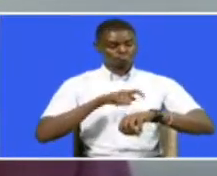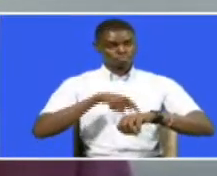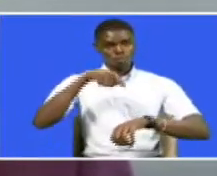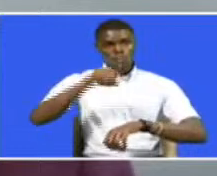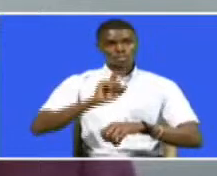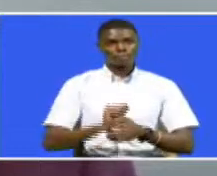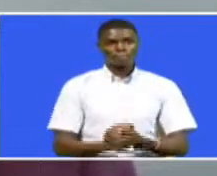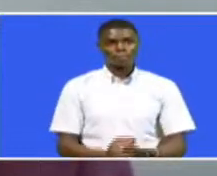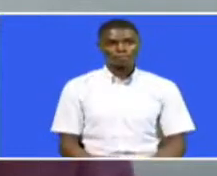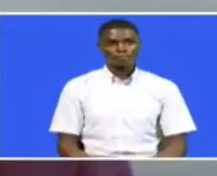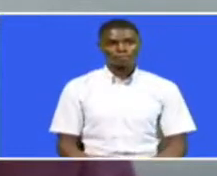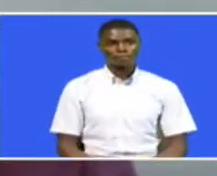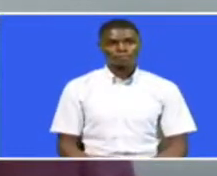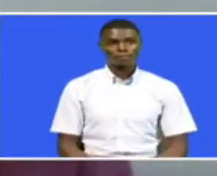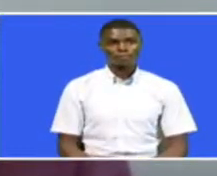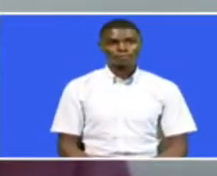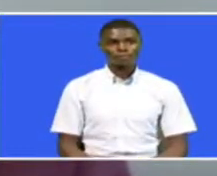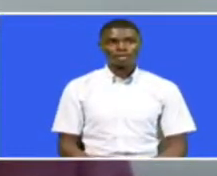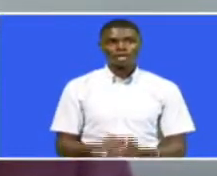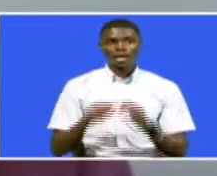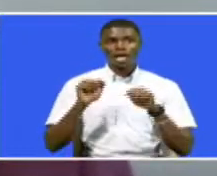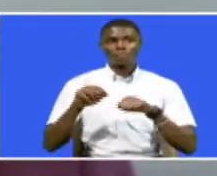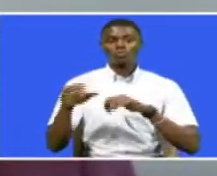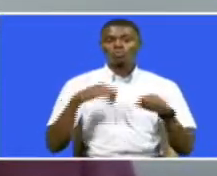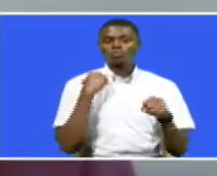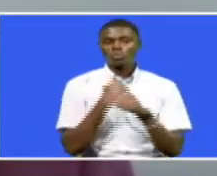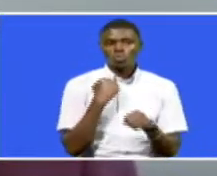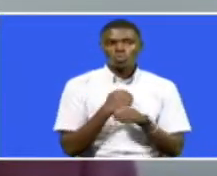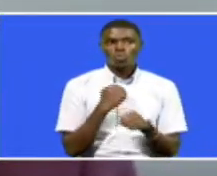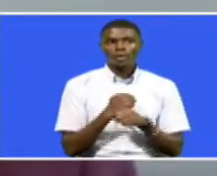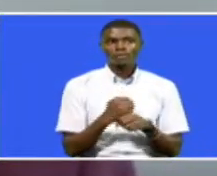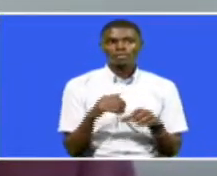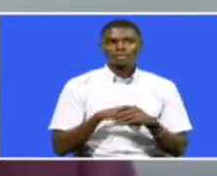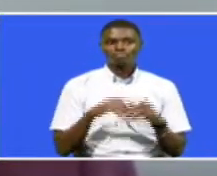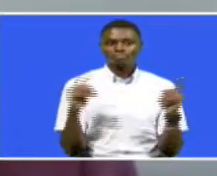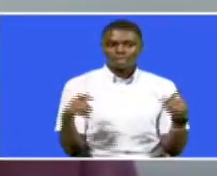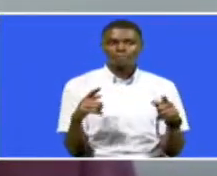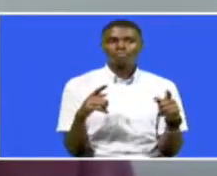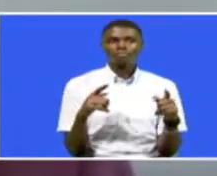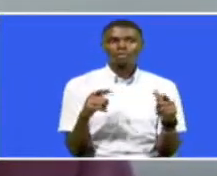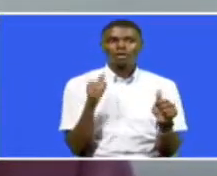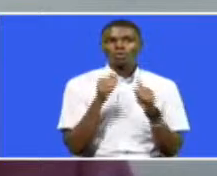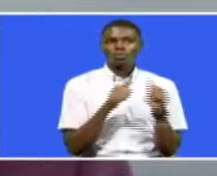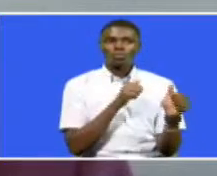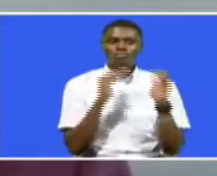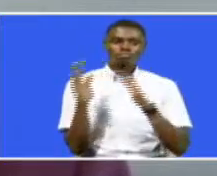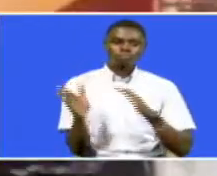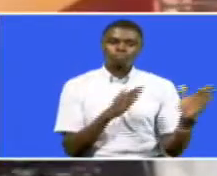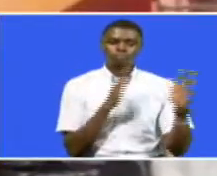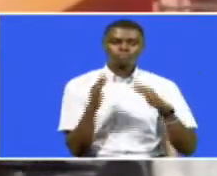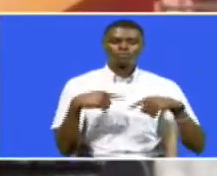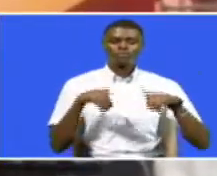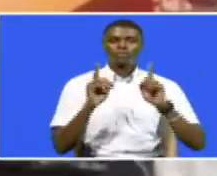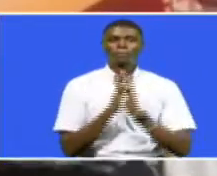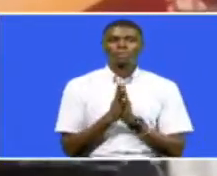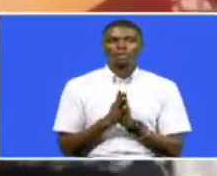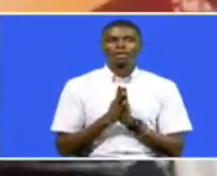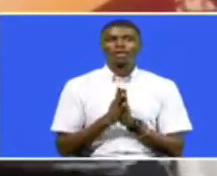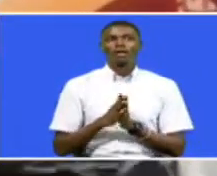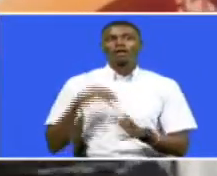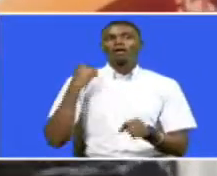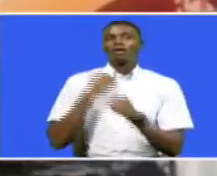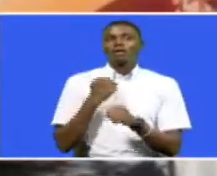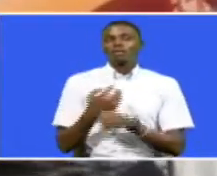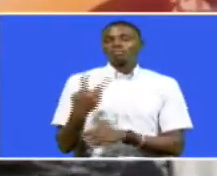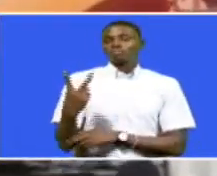yourself and able to do your work within the time schedule that you'd want. Despite efforts by